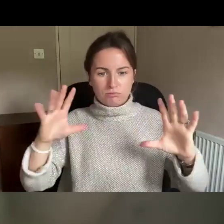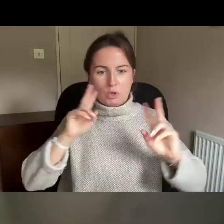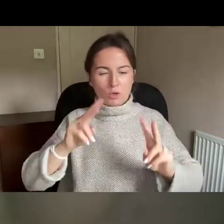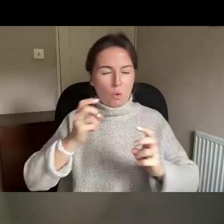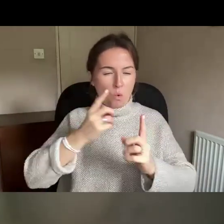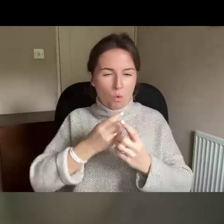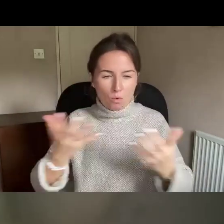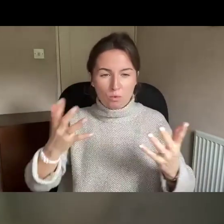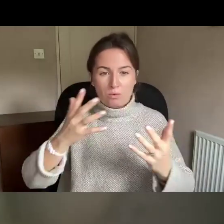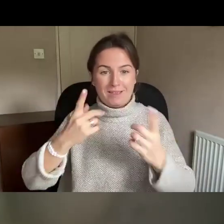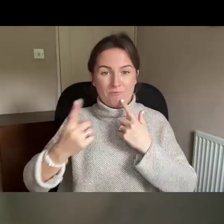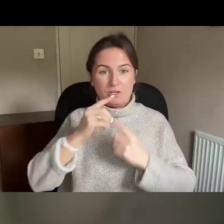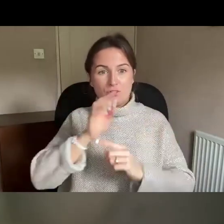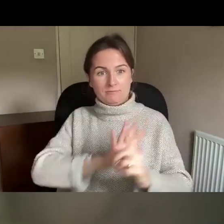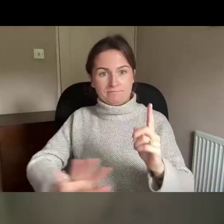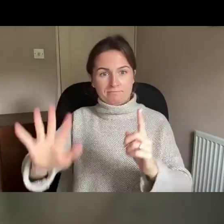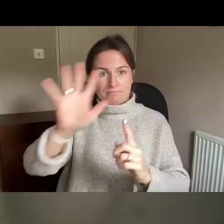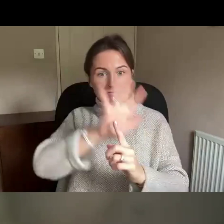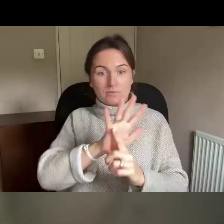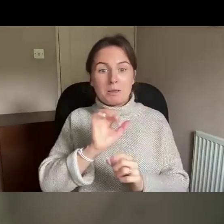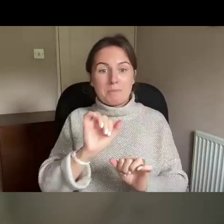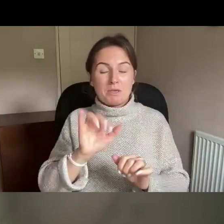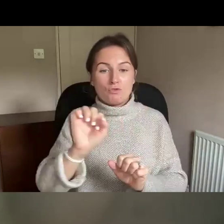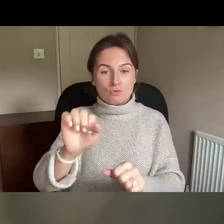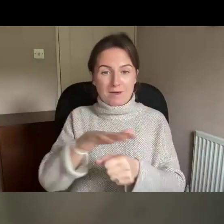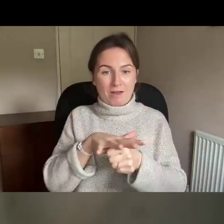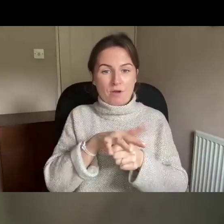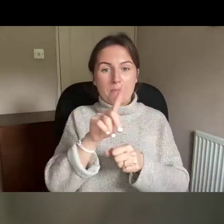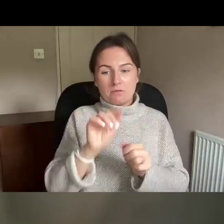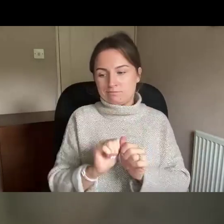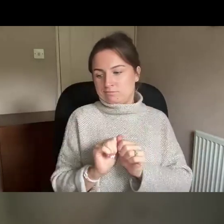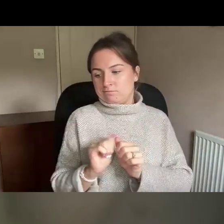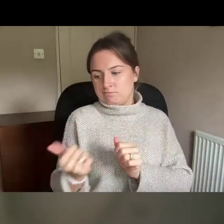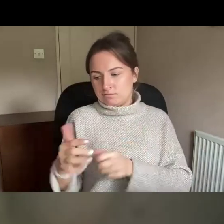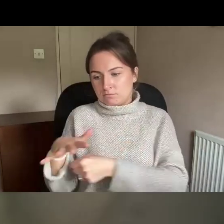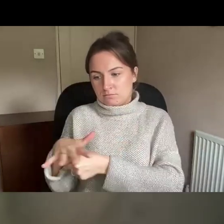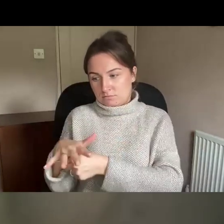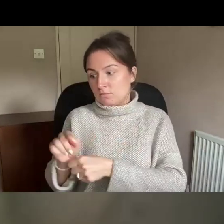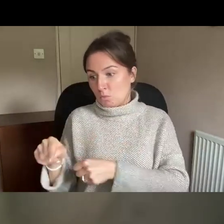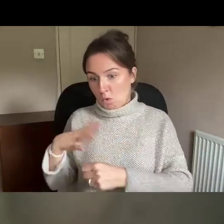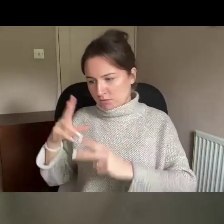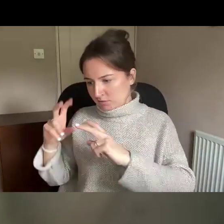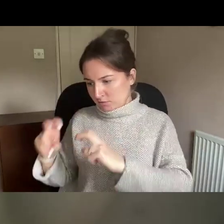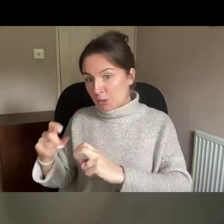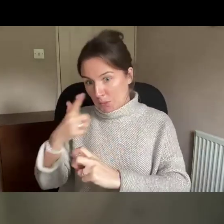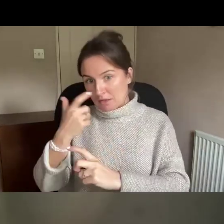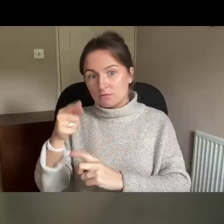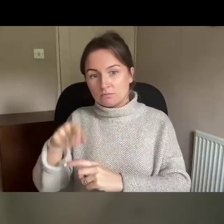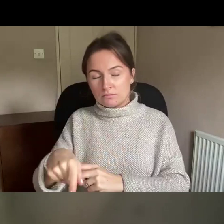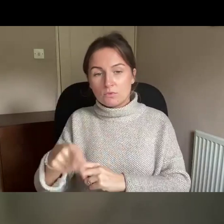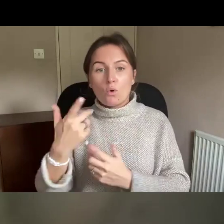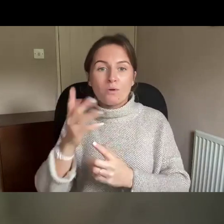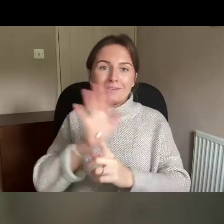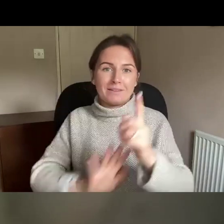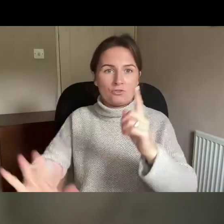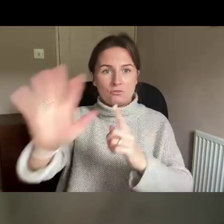places that sit alongside the place you might be working in. You might be interested in national data. So we wanted to really